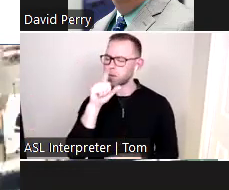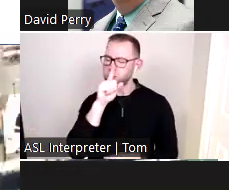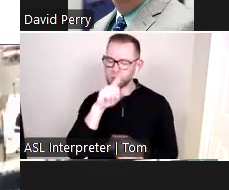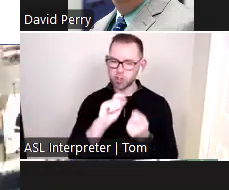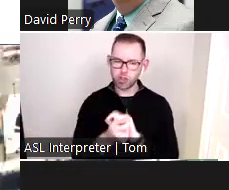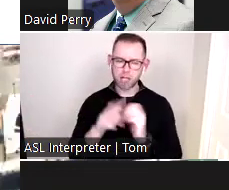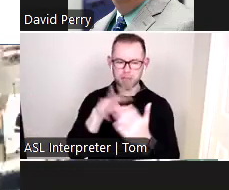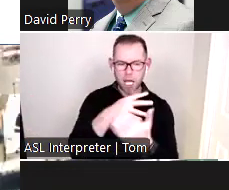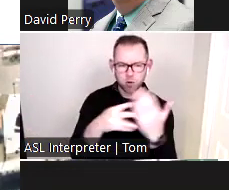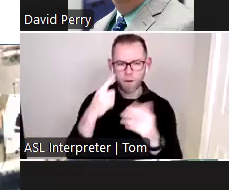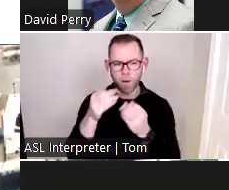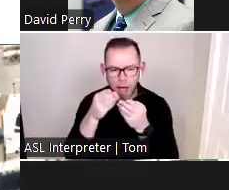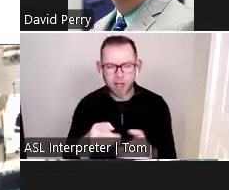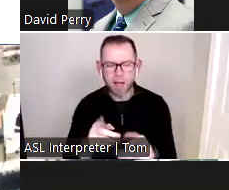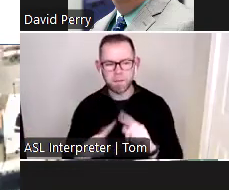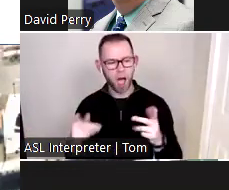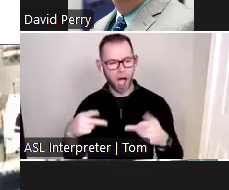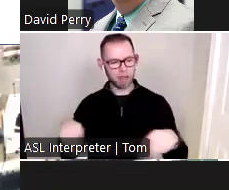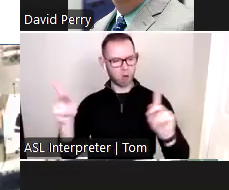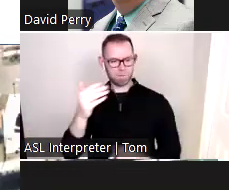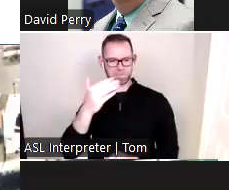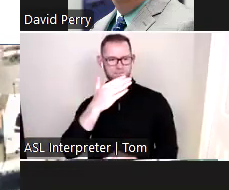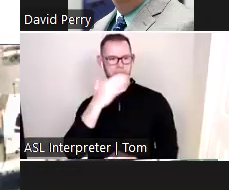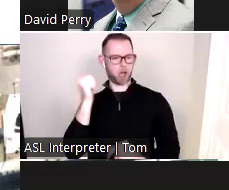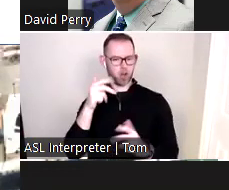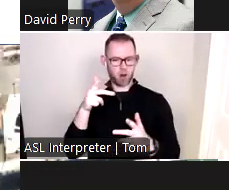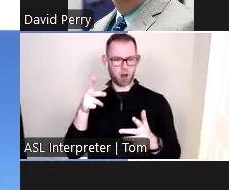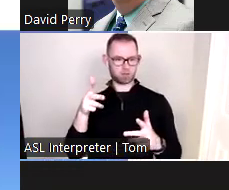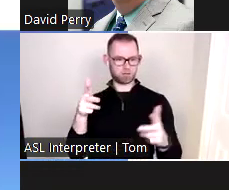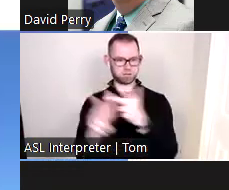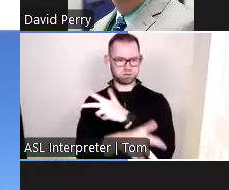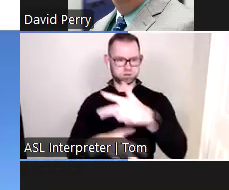to better serve the existing ferry service. Next slide, please.